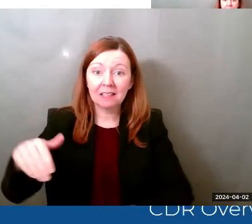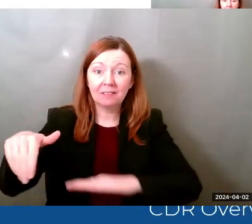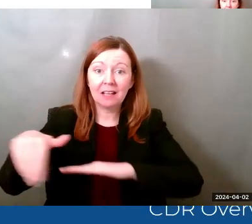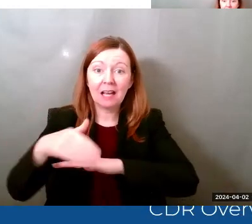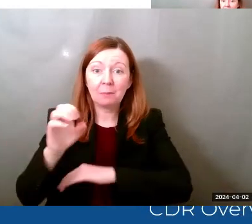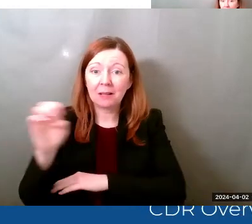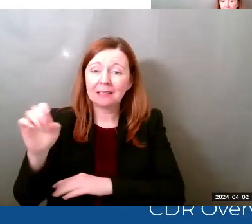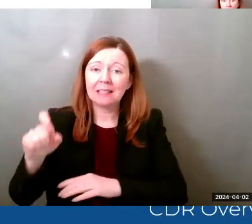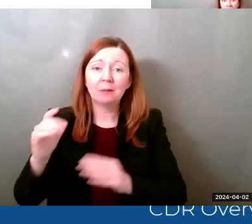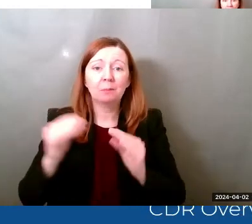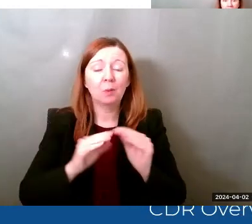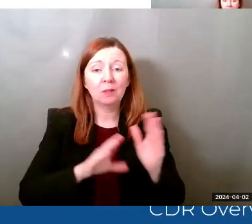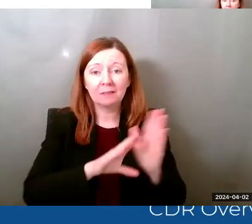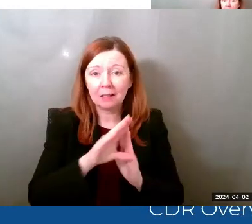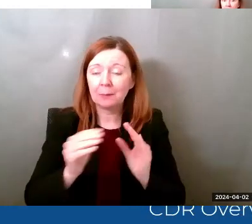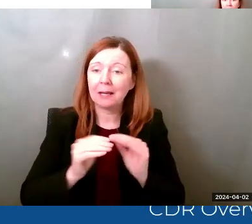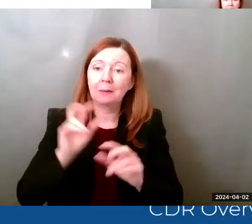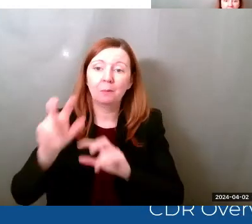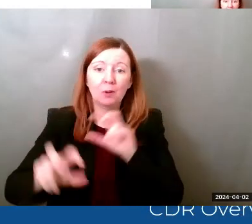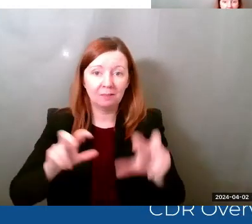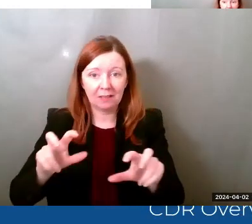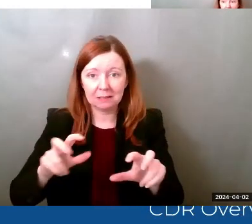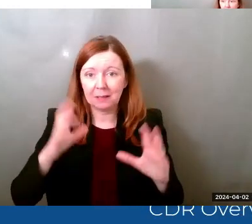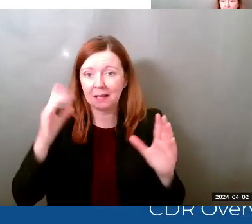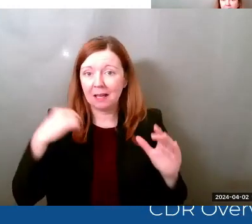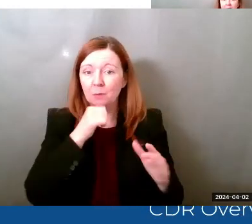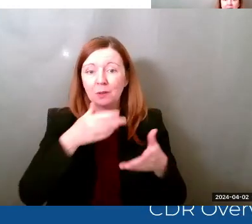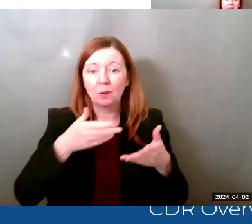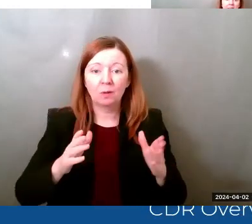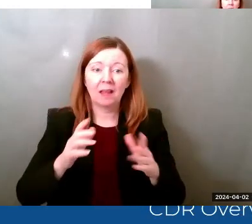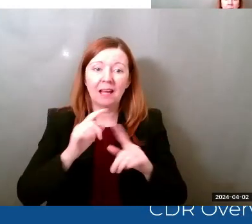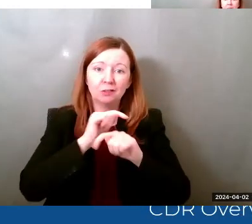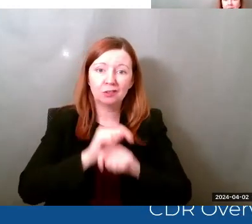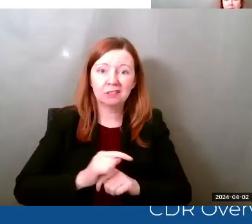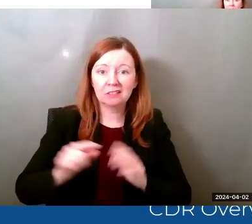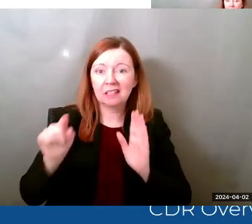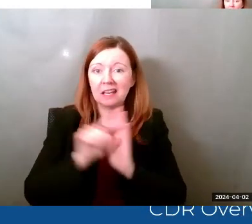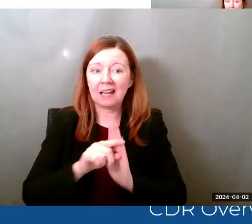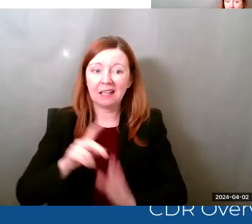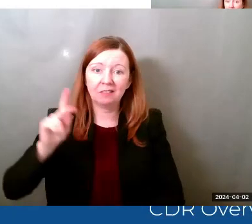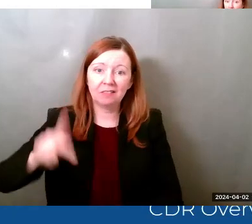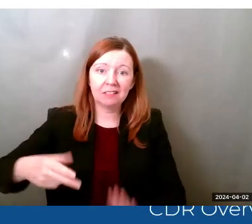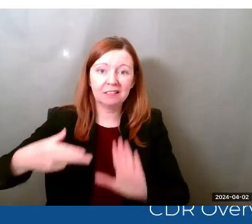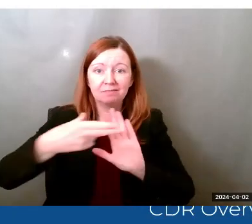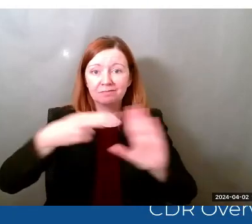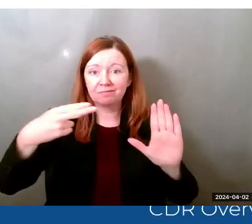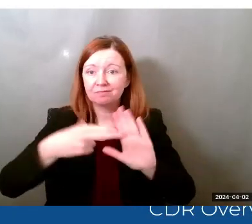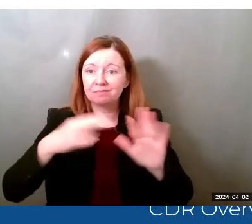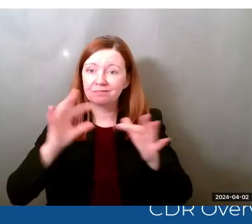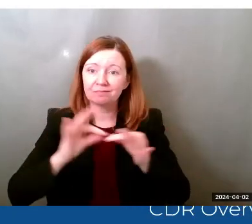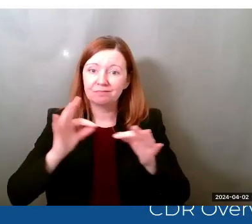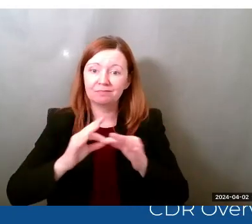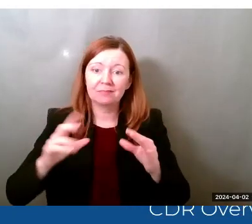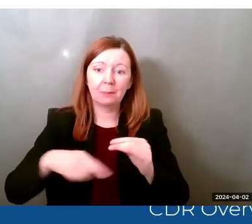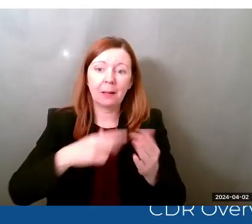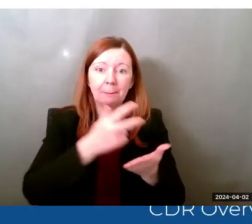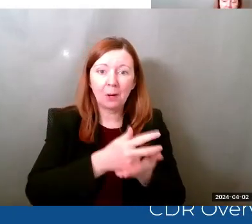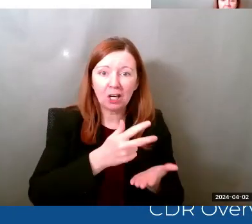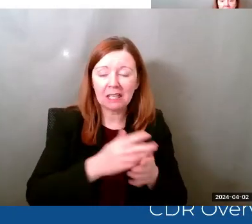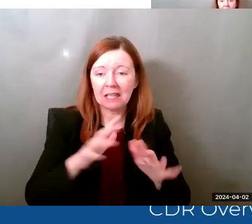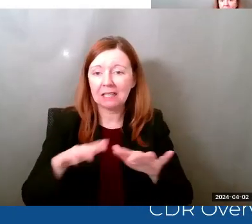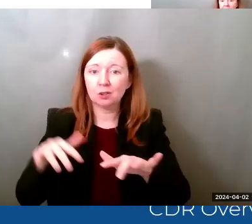development and more investment, and I hope we don't let the traditional negative Philadelphia stereotypes surrounding parking and